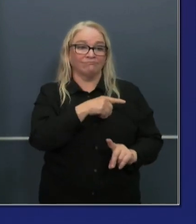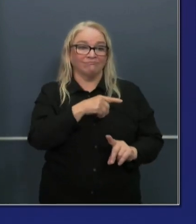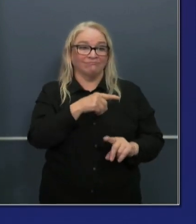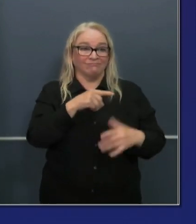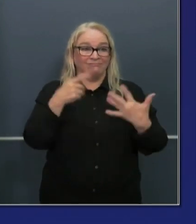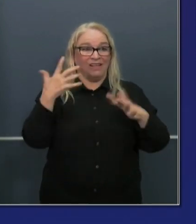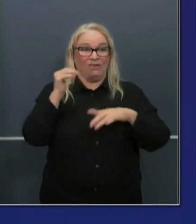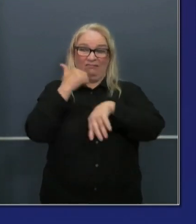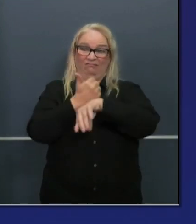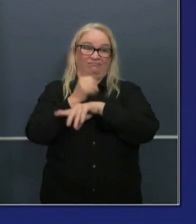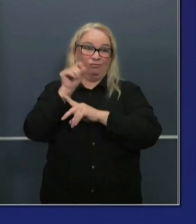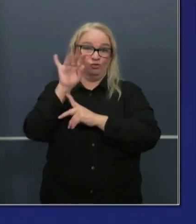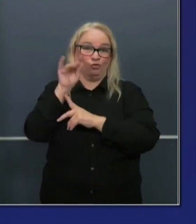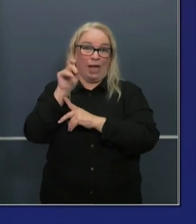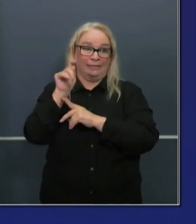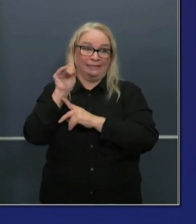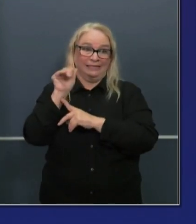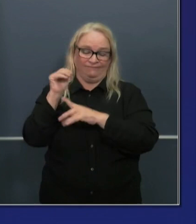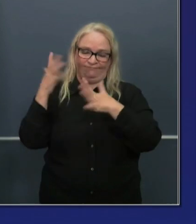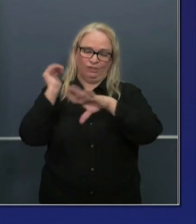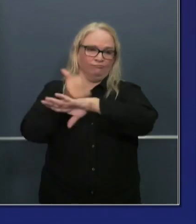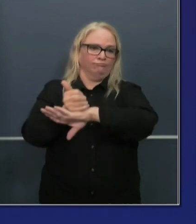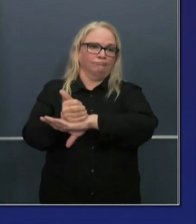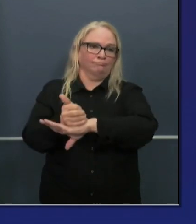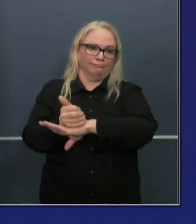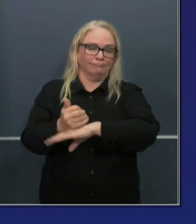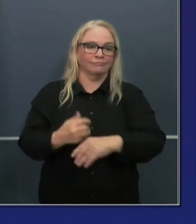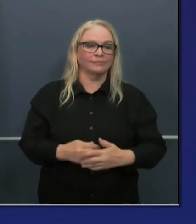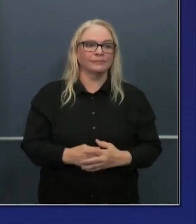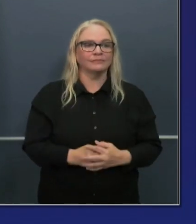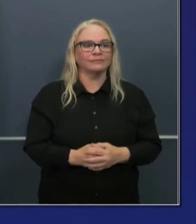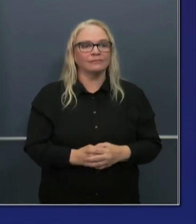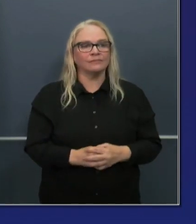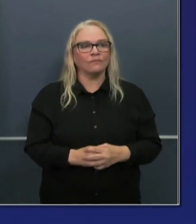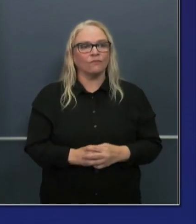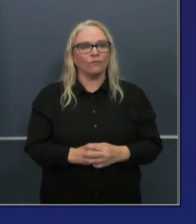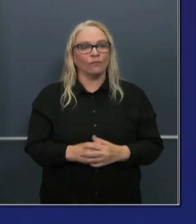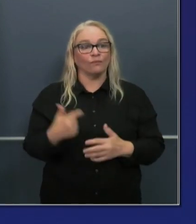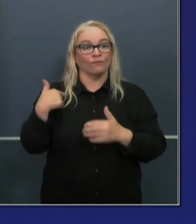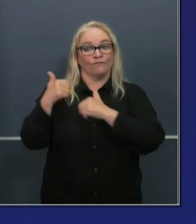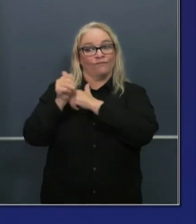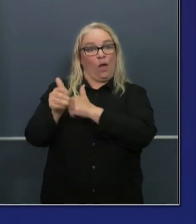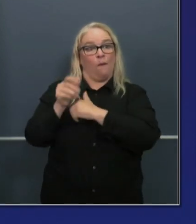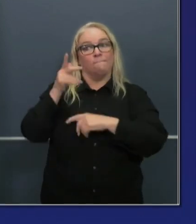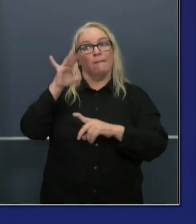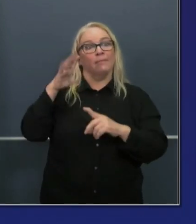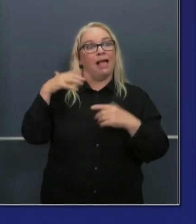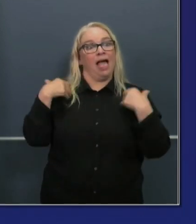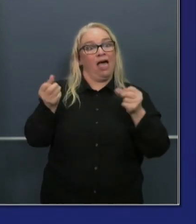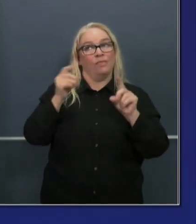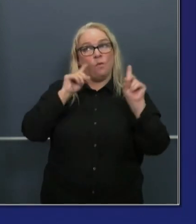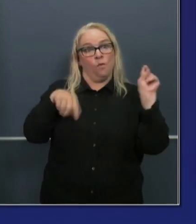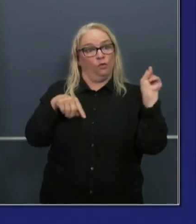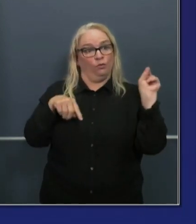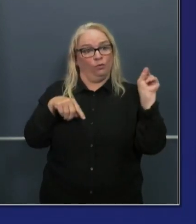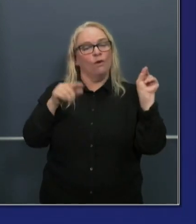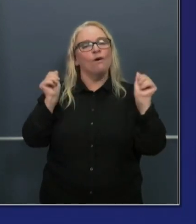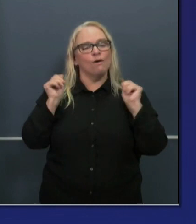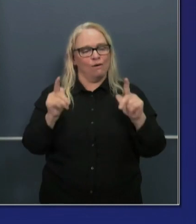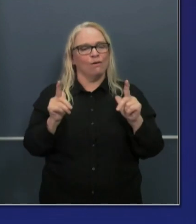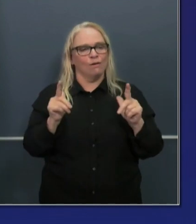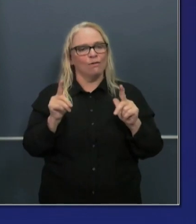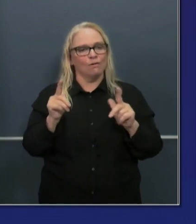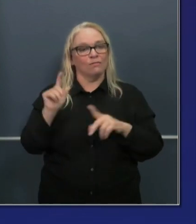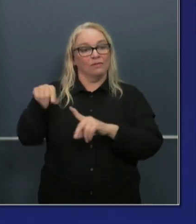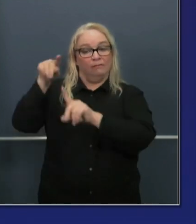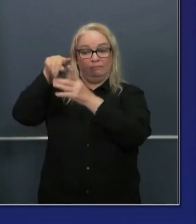This is going to be important in support of our local public health orders as well as the overall state strategy. Again, this is an